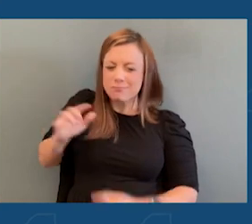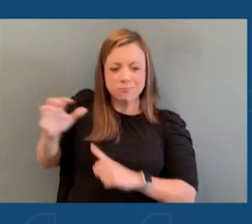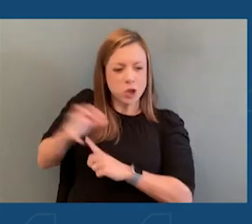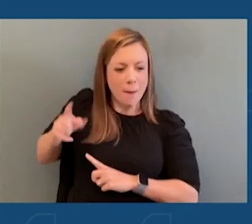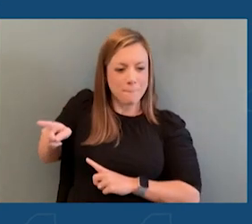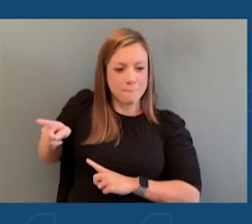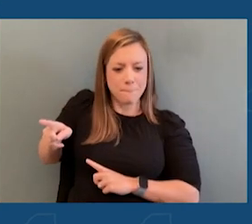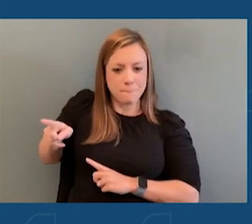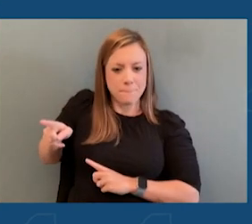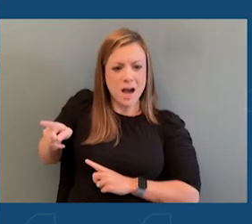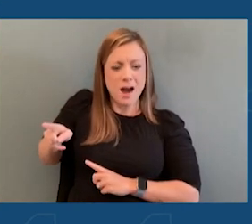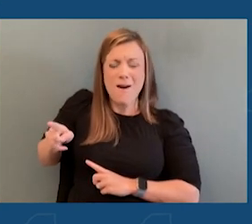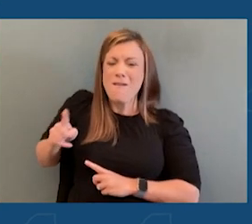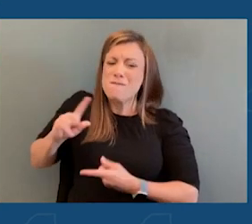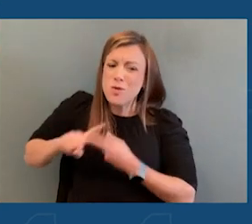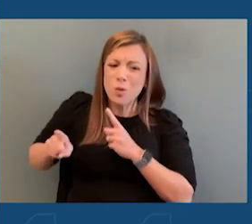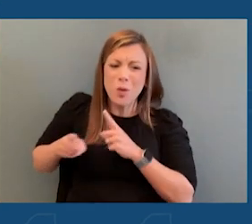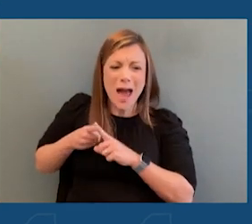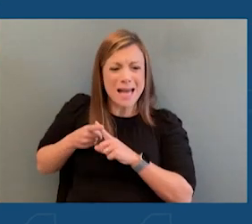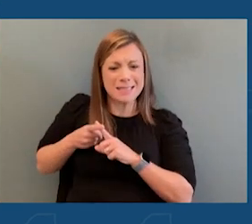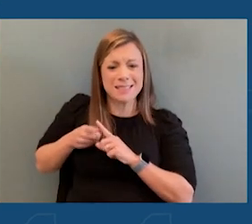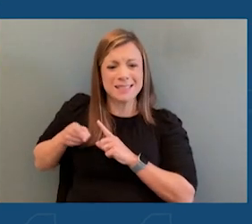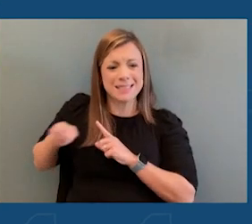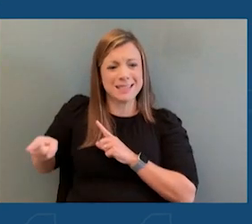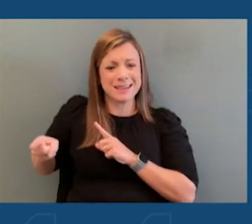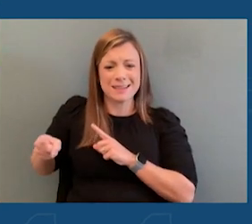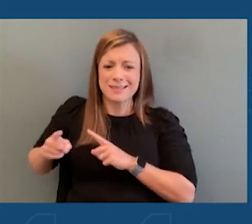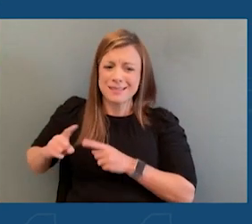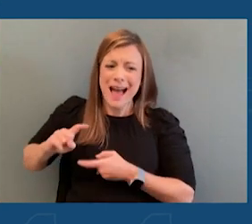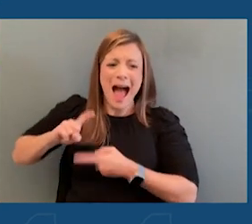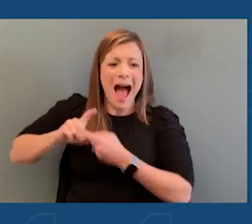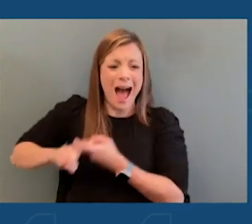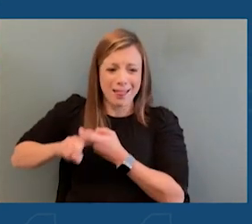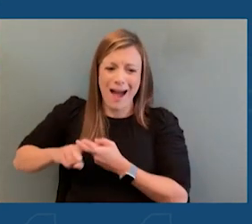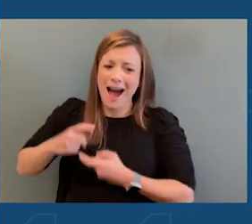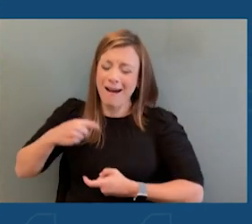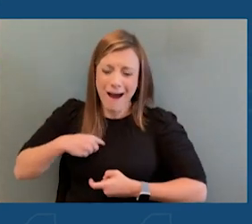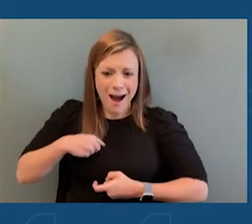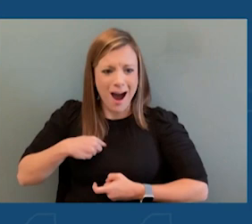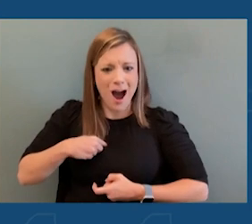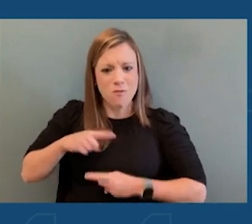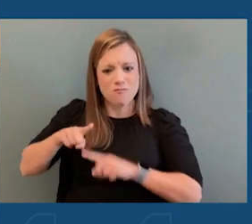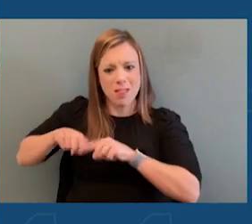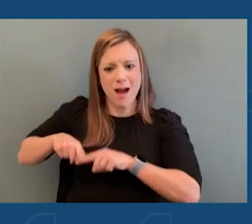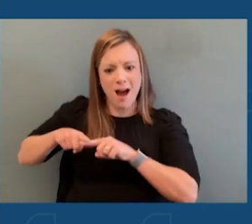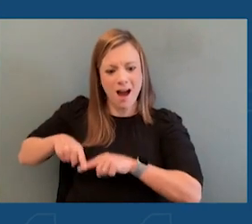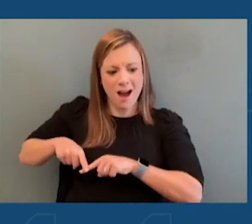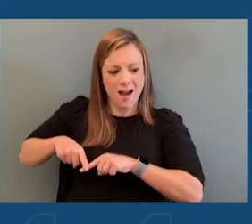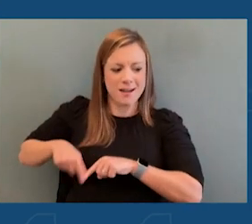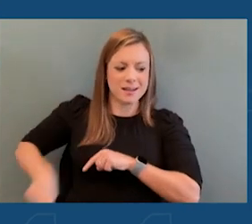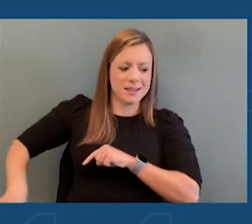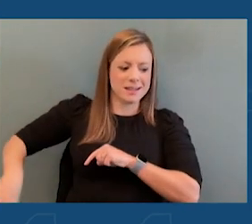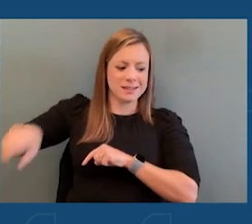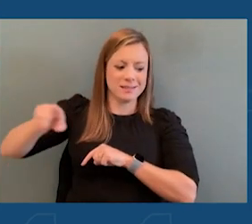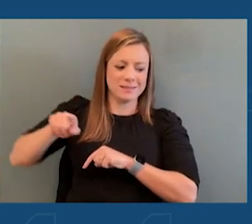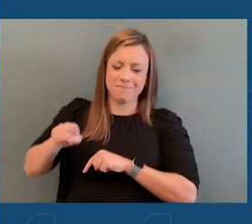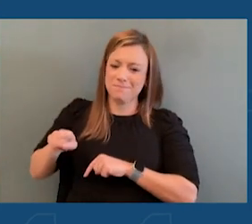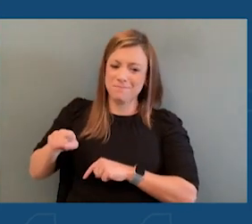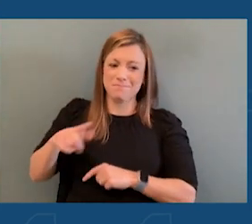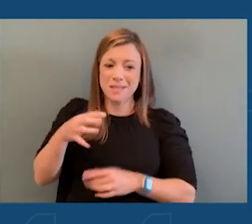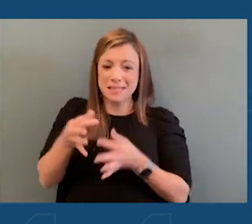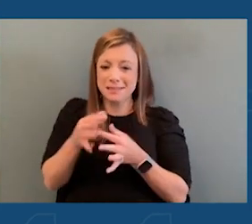dear friend, an ally who I rely on in so many ways. También la quiero mucho, y puso más cuarto que